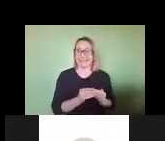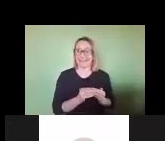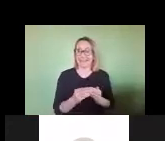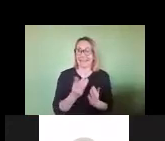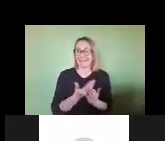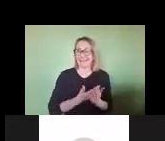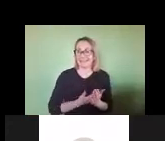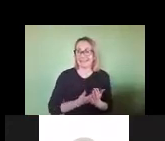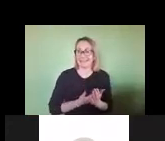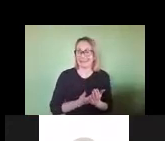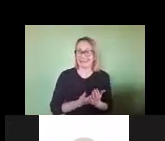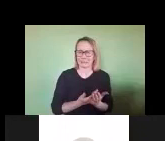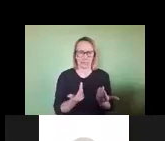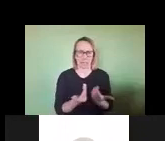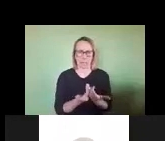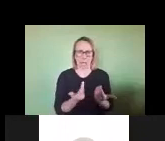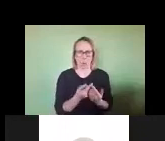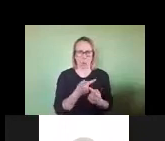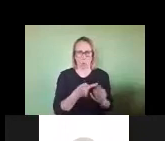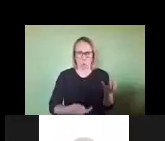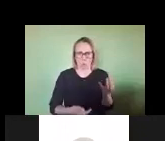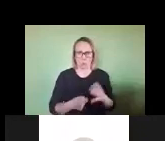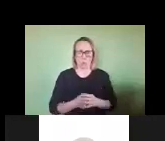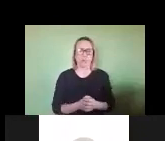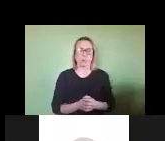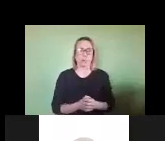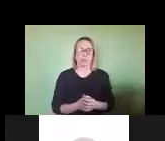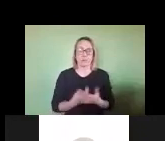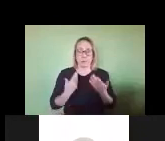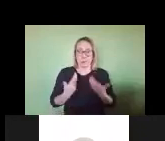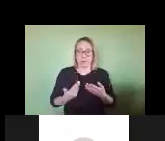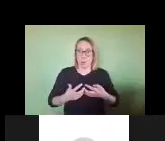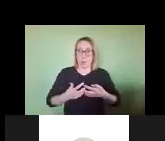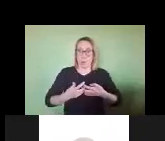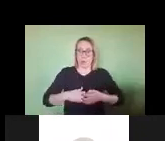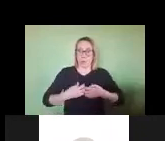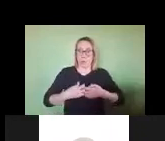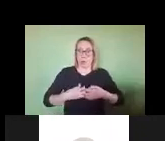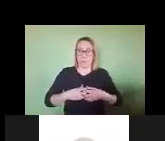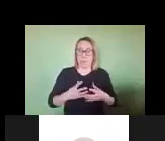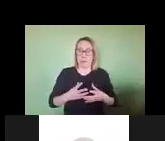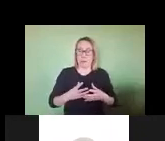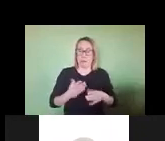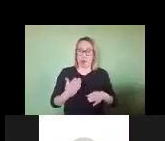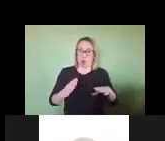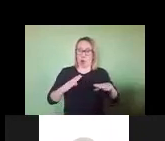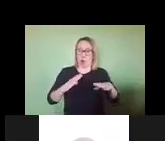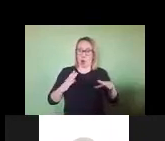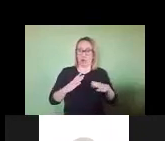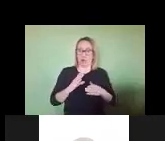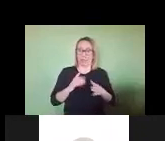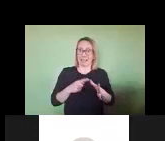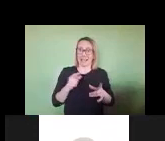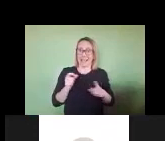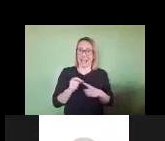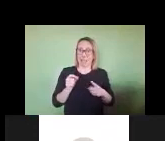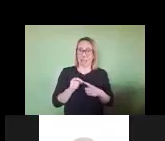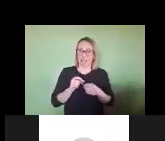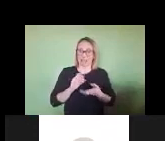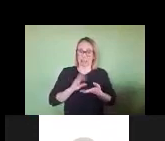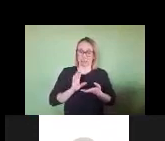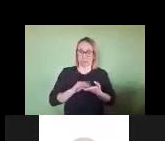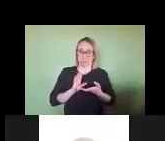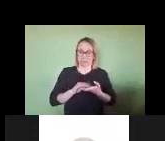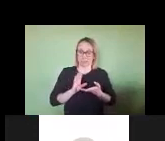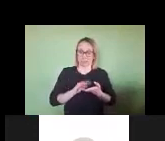review, and we now issue equipment with all of the necessary apps and software pre-installed, so